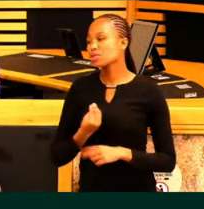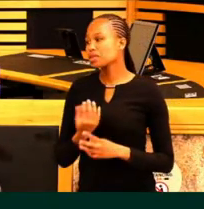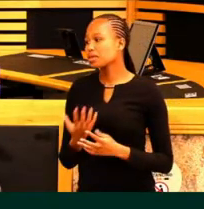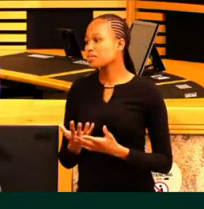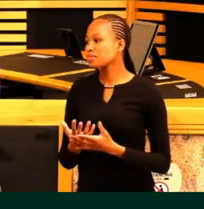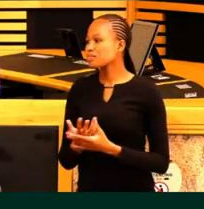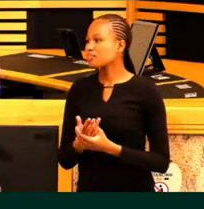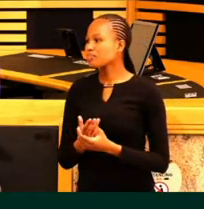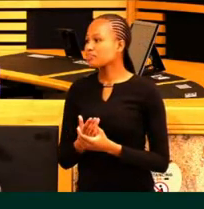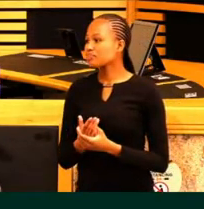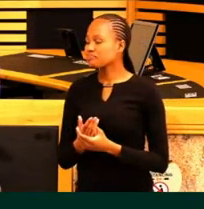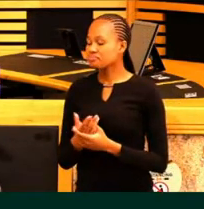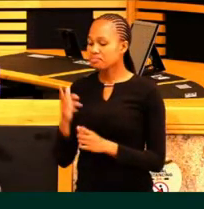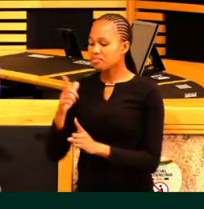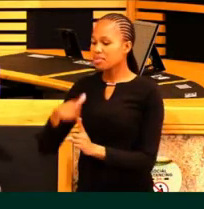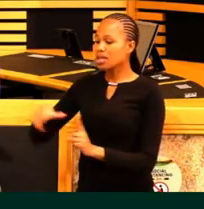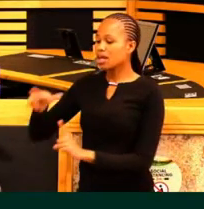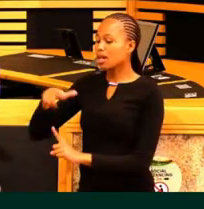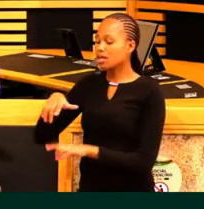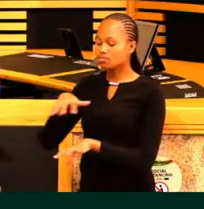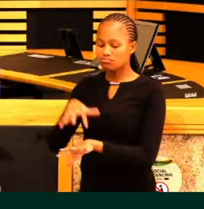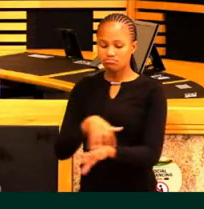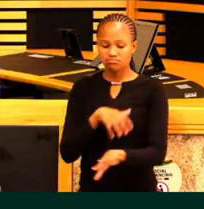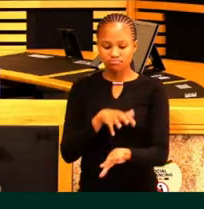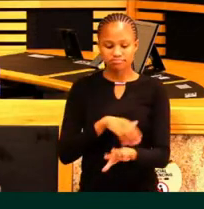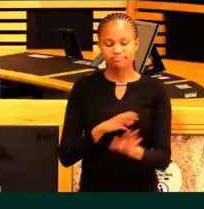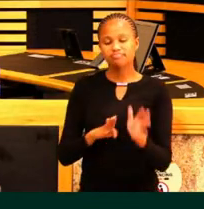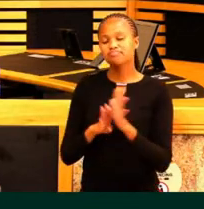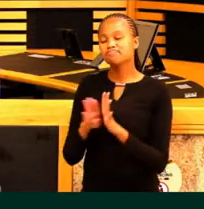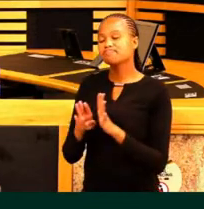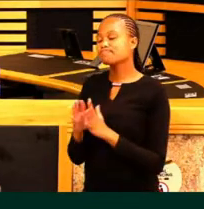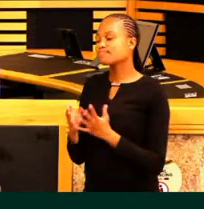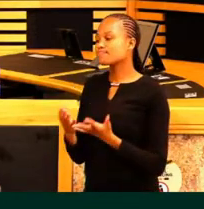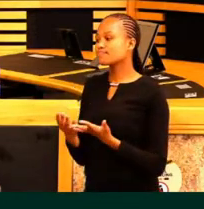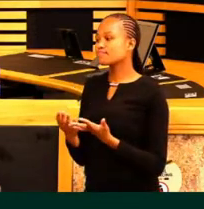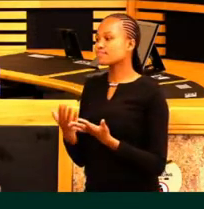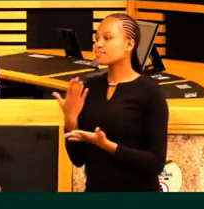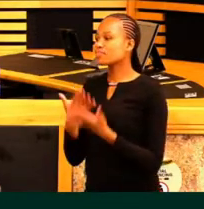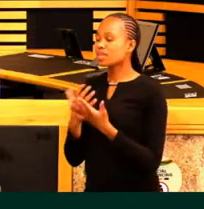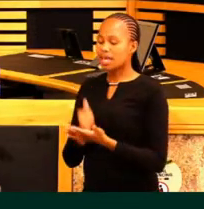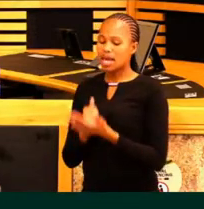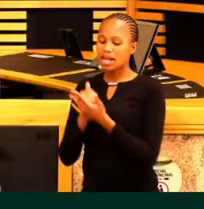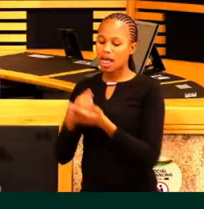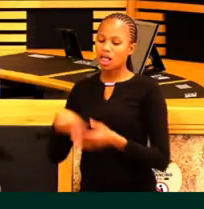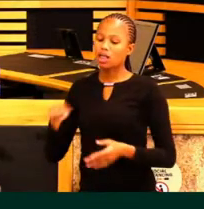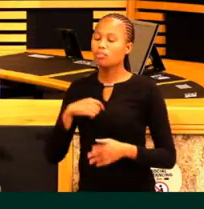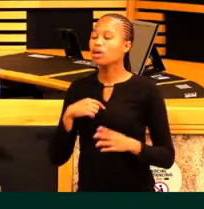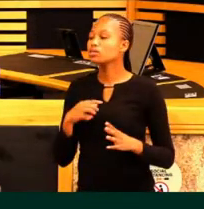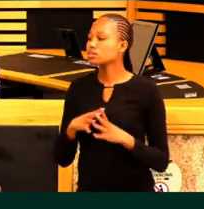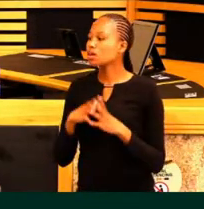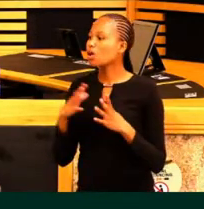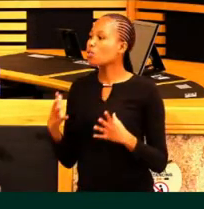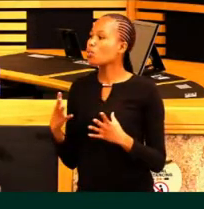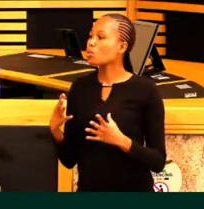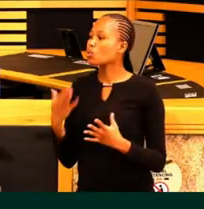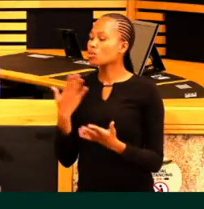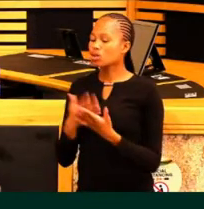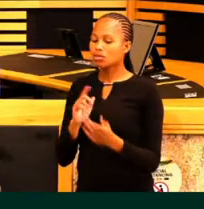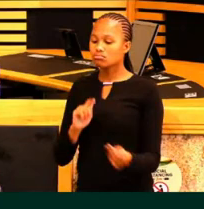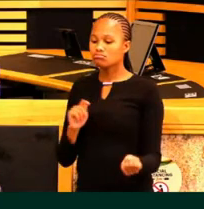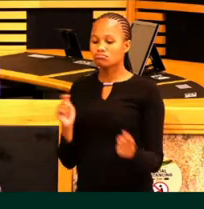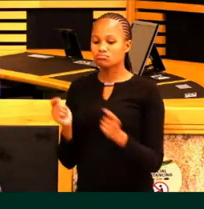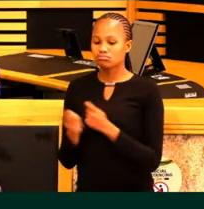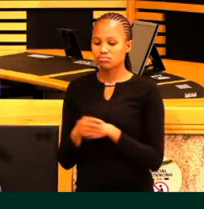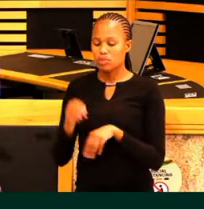Land Reform and Agricultural Revolution cool to turn around